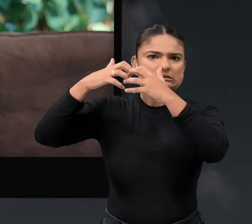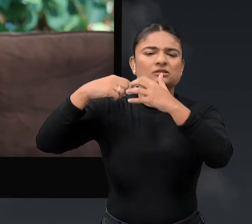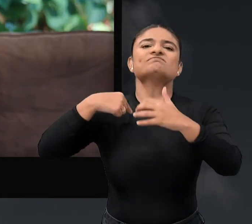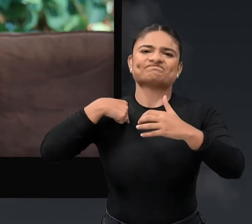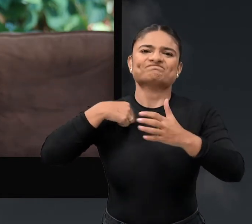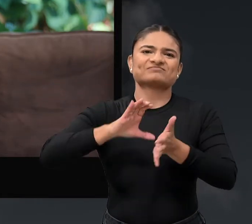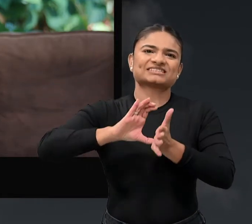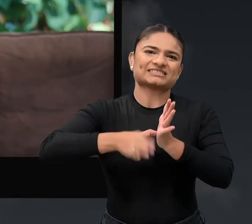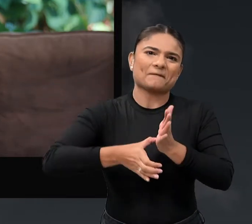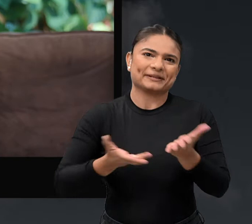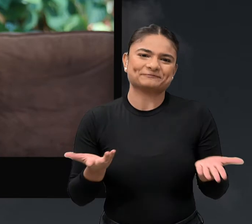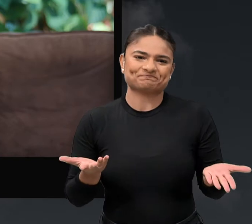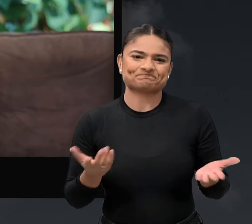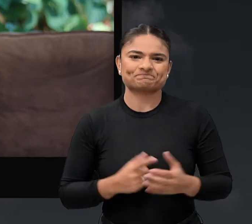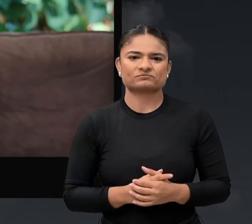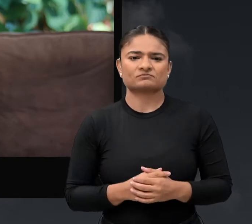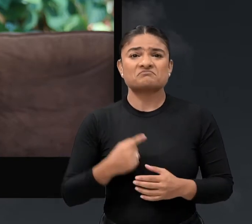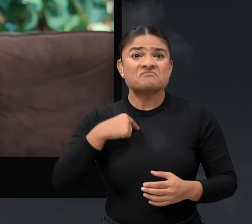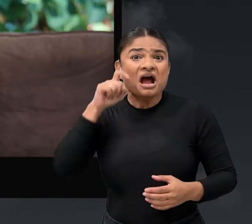ba ke a holofala ka hono.